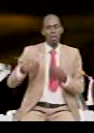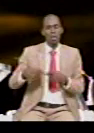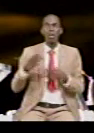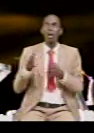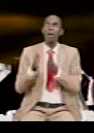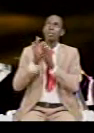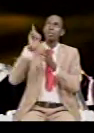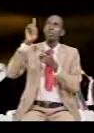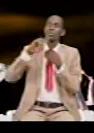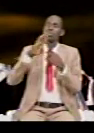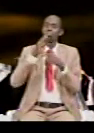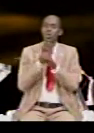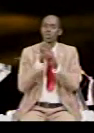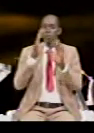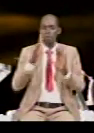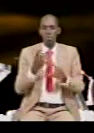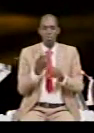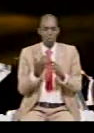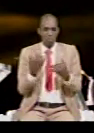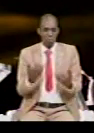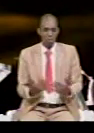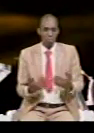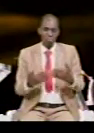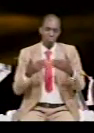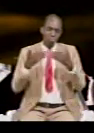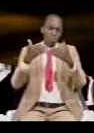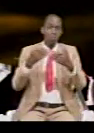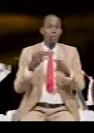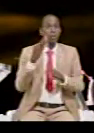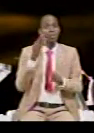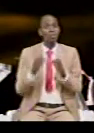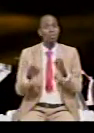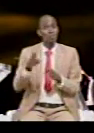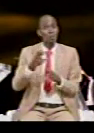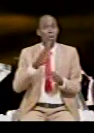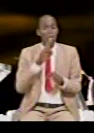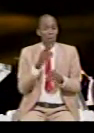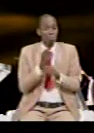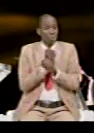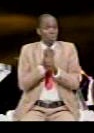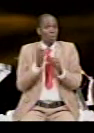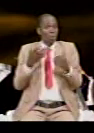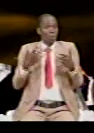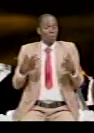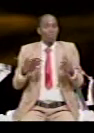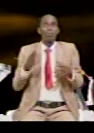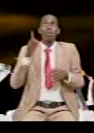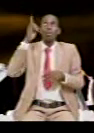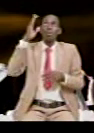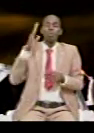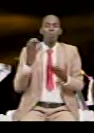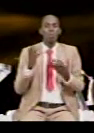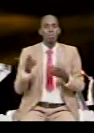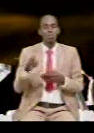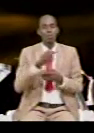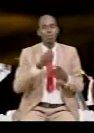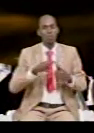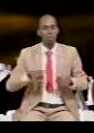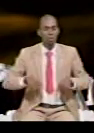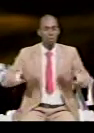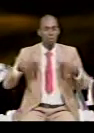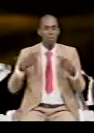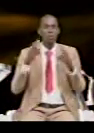day. And for if you are saved, God wants us to live victoriously over besetting sins